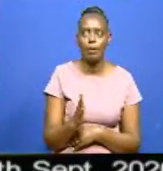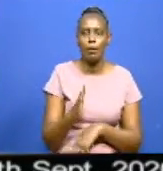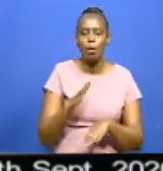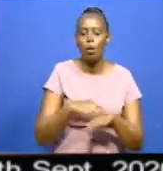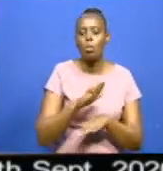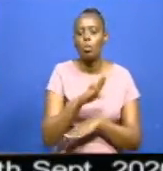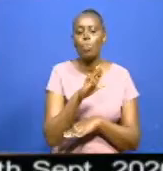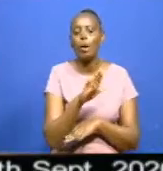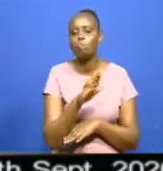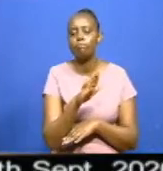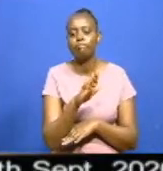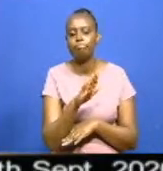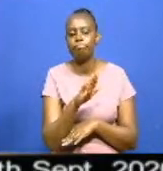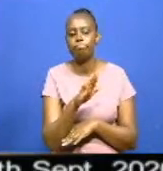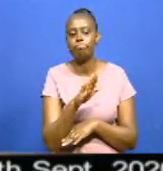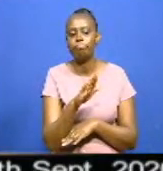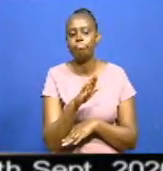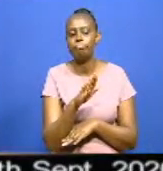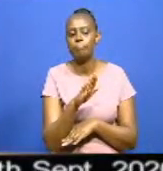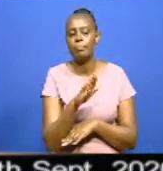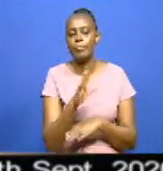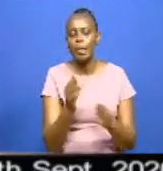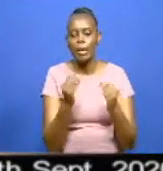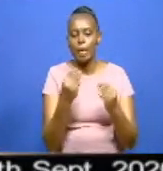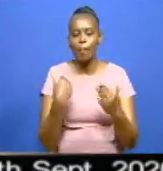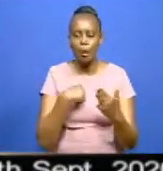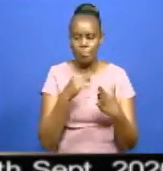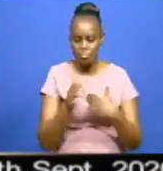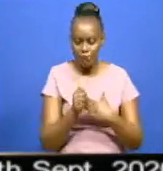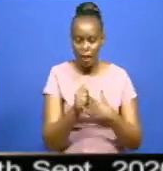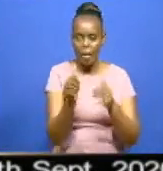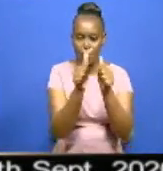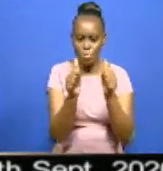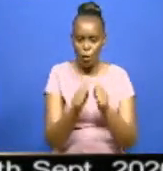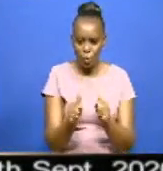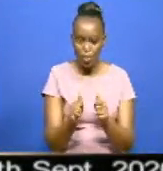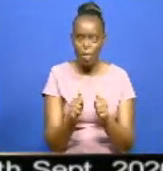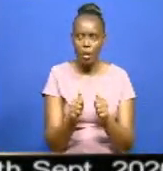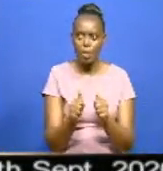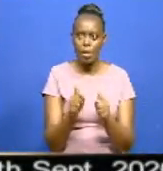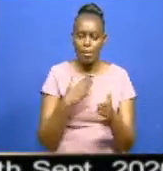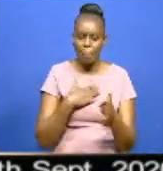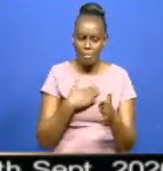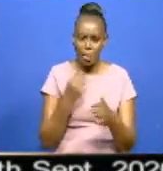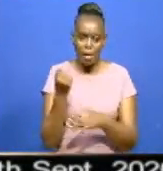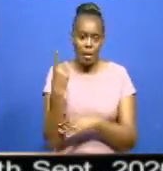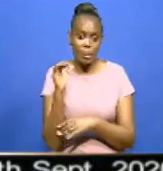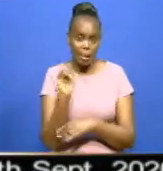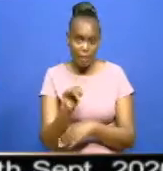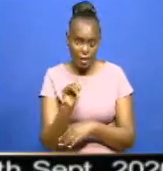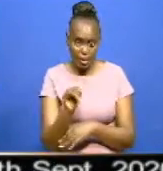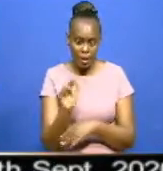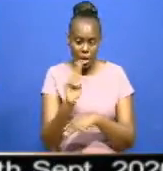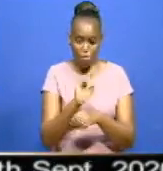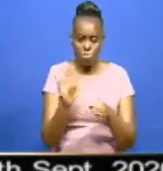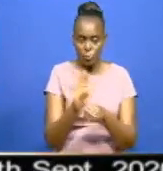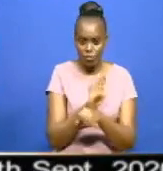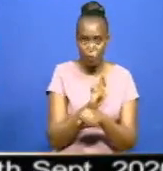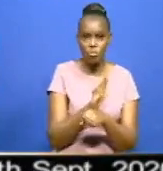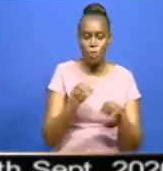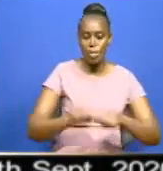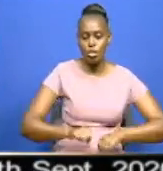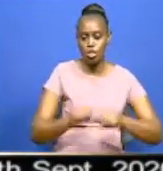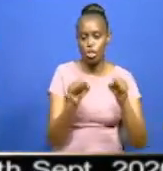your plate because you gave us good guidance. But I am actually just registering that it would have been useful for the